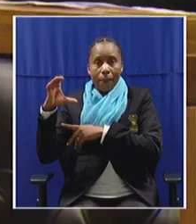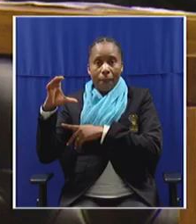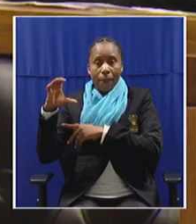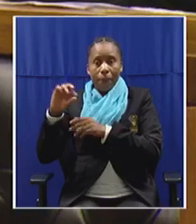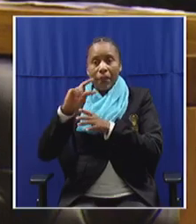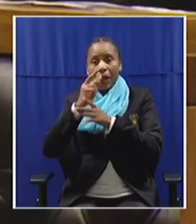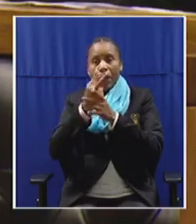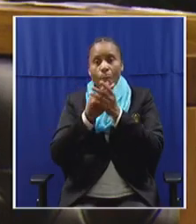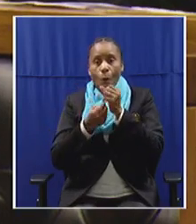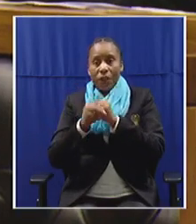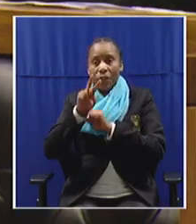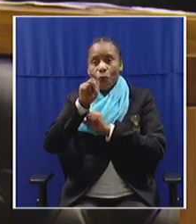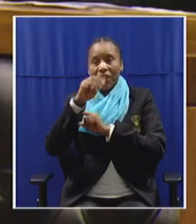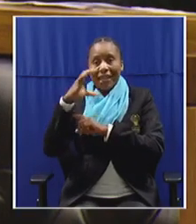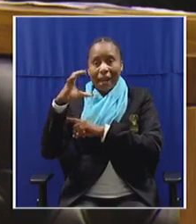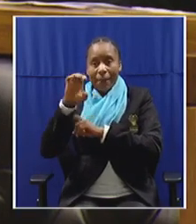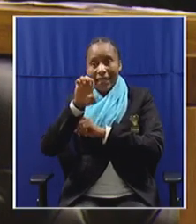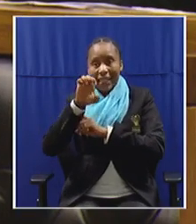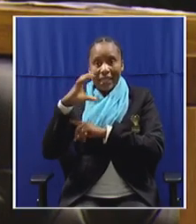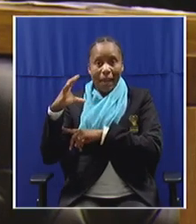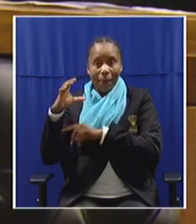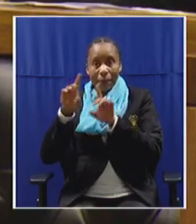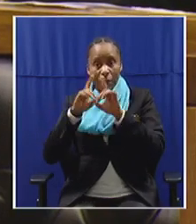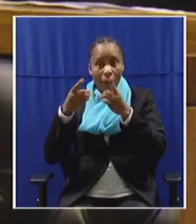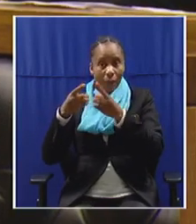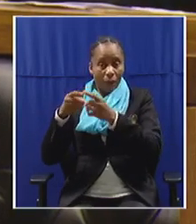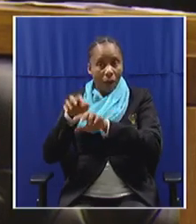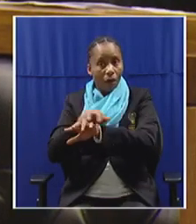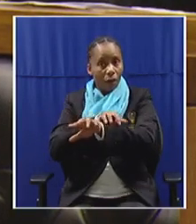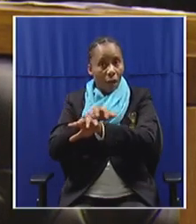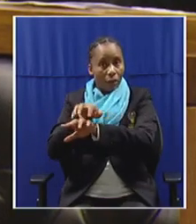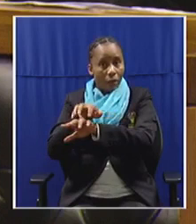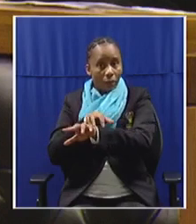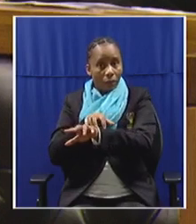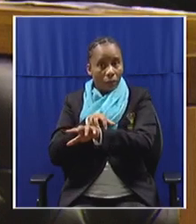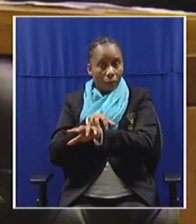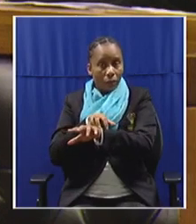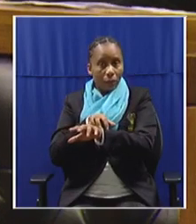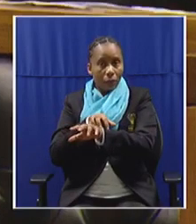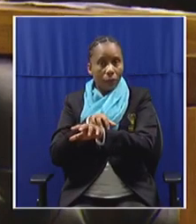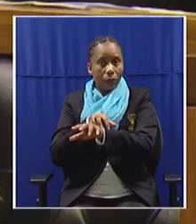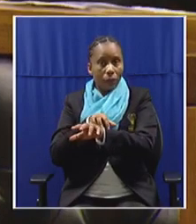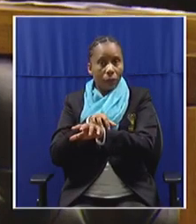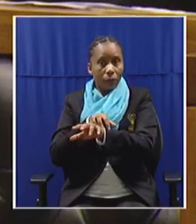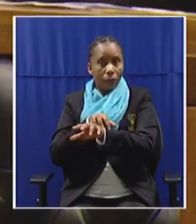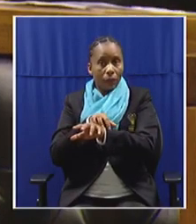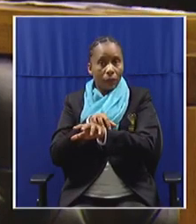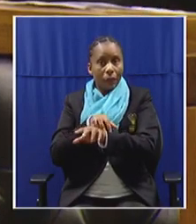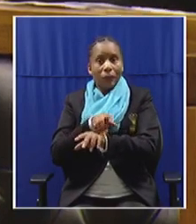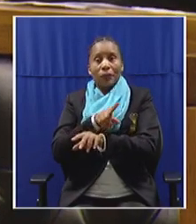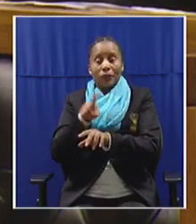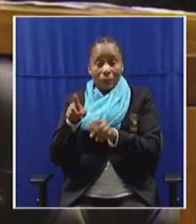Both the Northern Cape and Eastern Cape Departments of Agriculture provided fodder to the affected